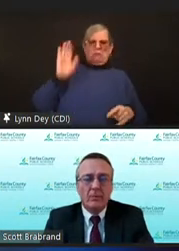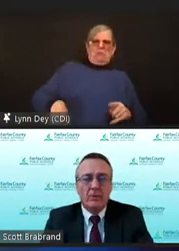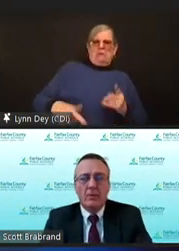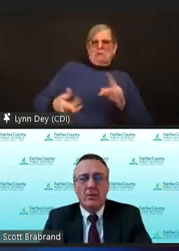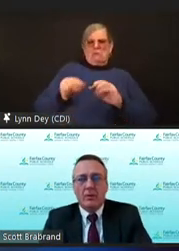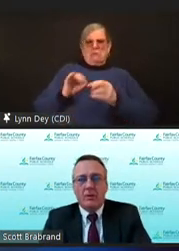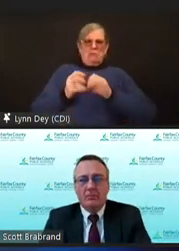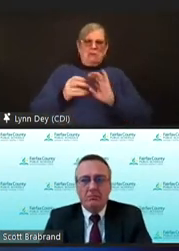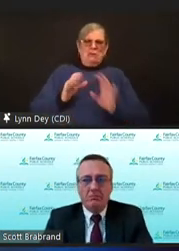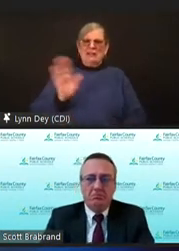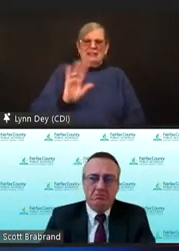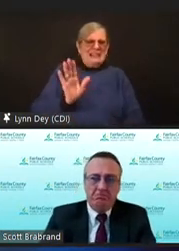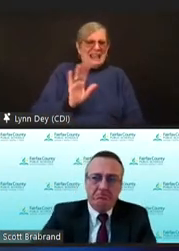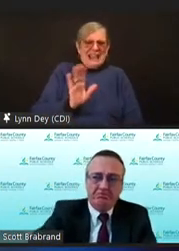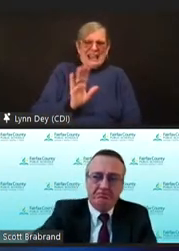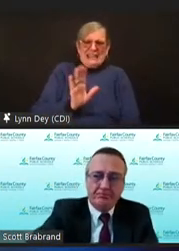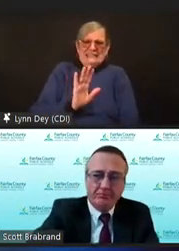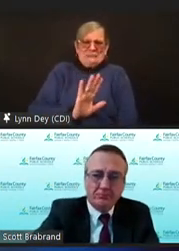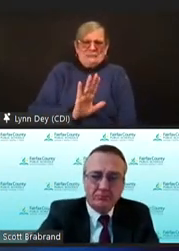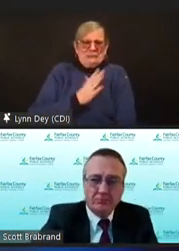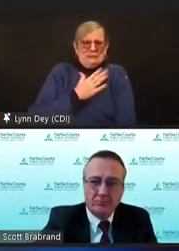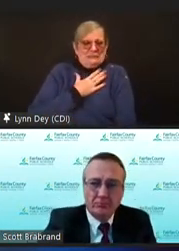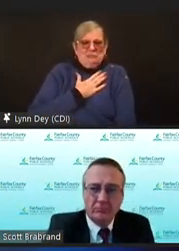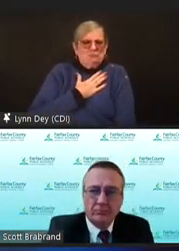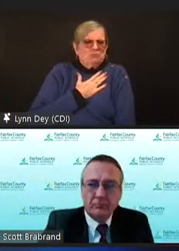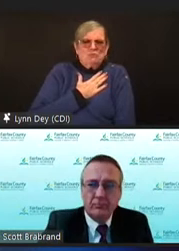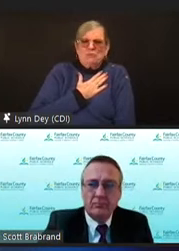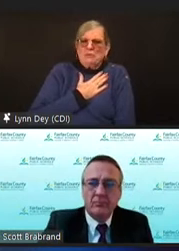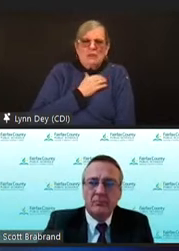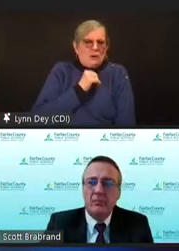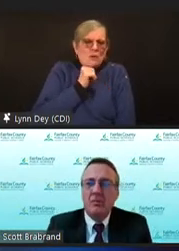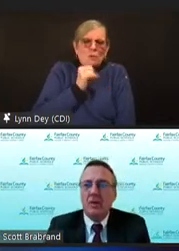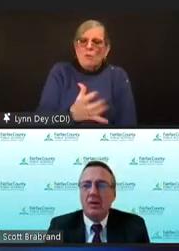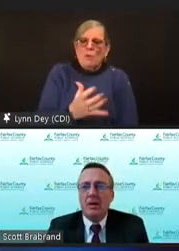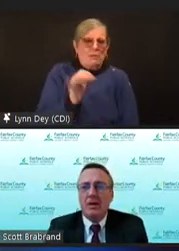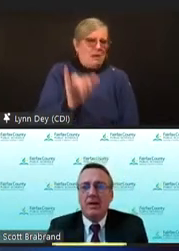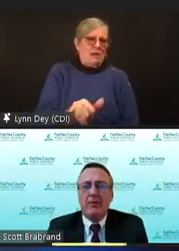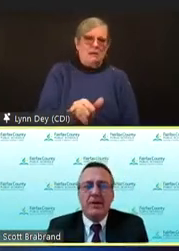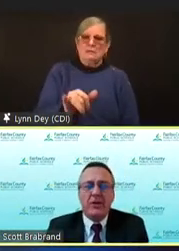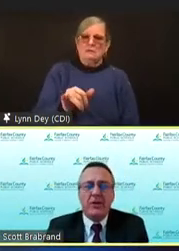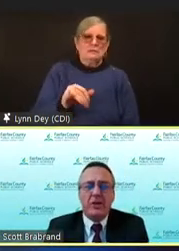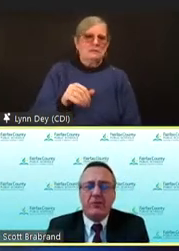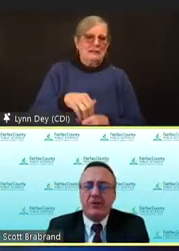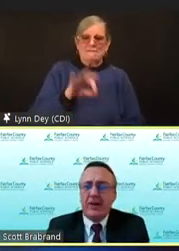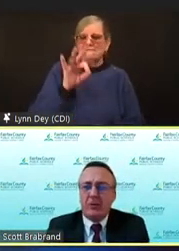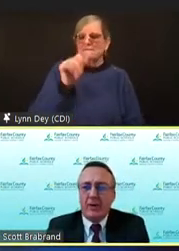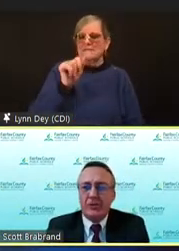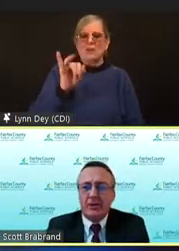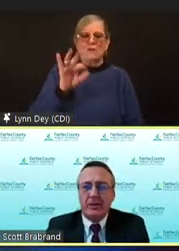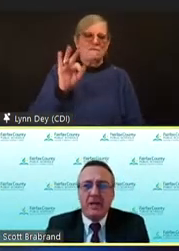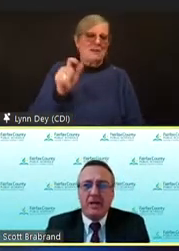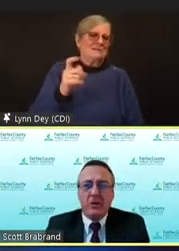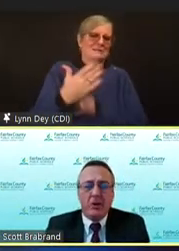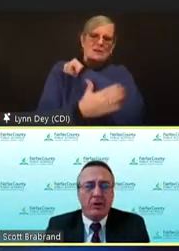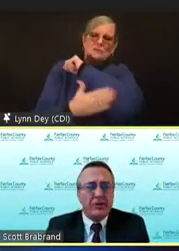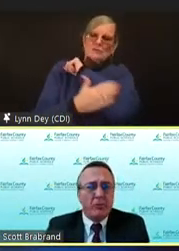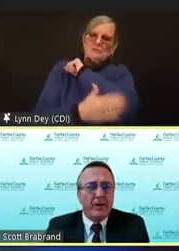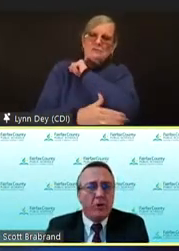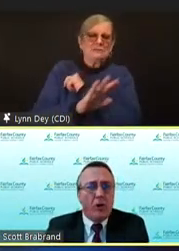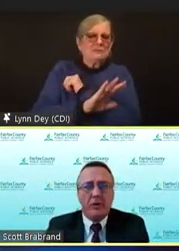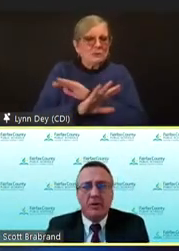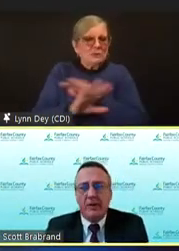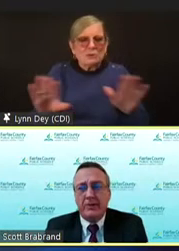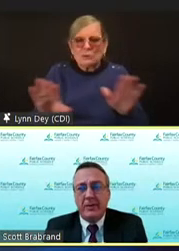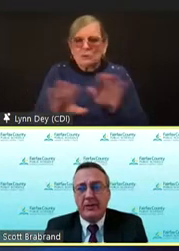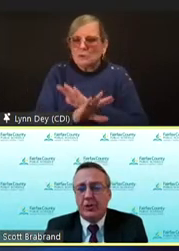God forbid, can happen in Fairfax County? Yeah, thank you for that question. You know, listen, we are